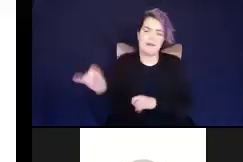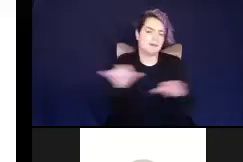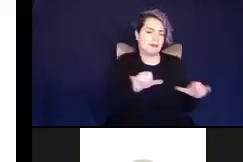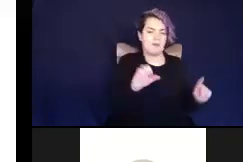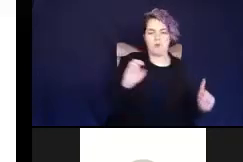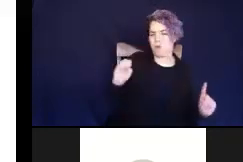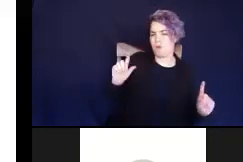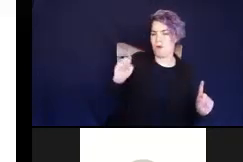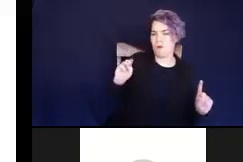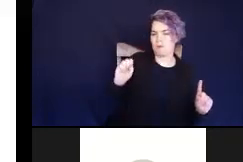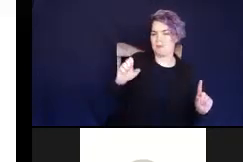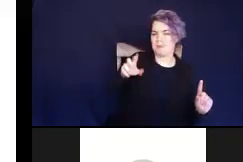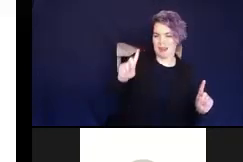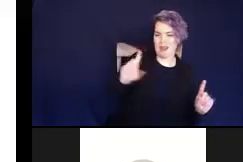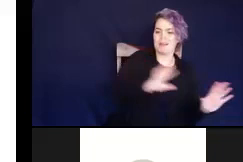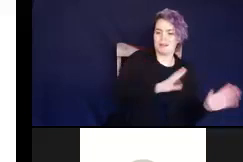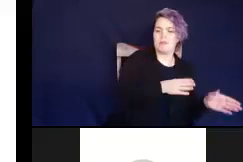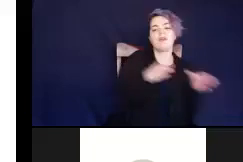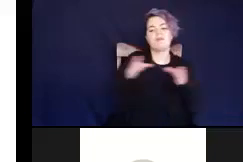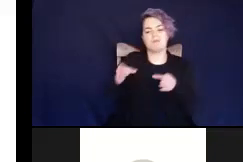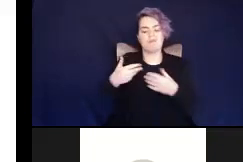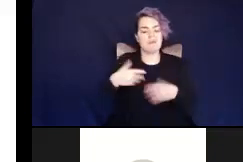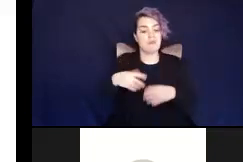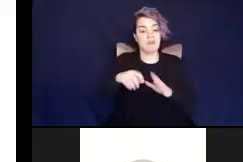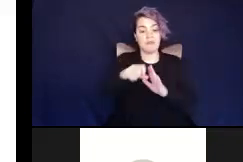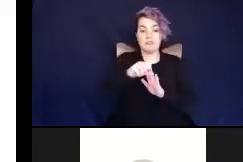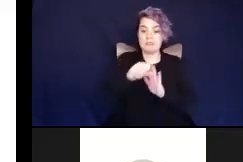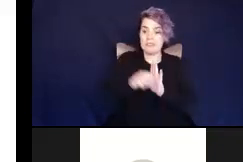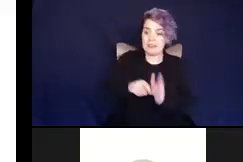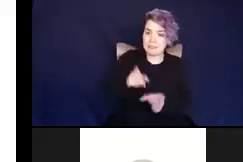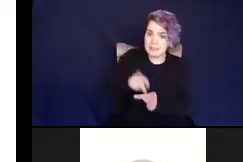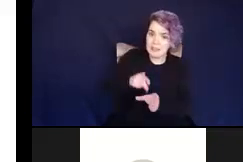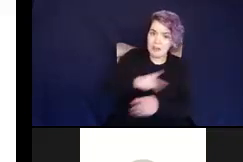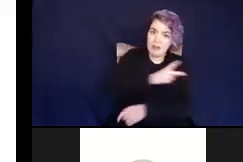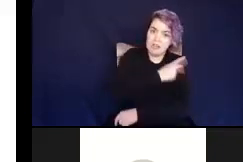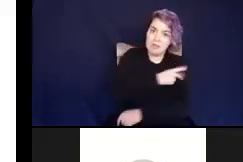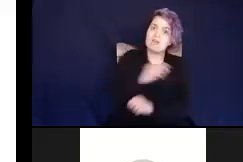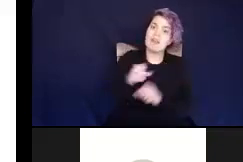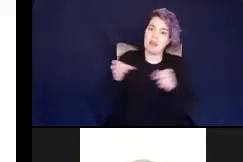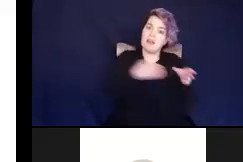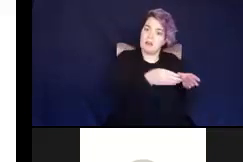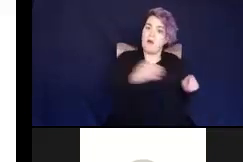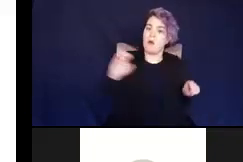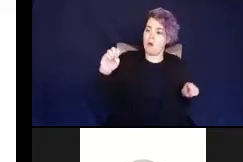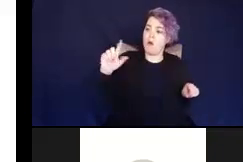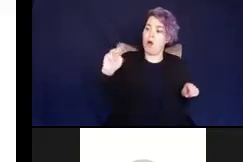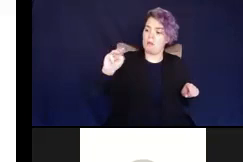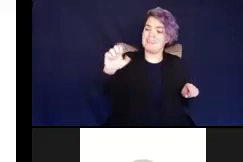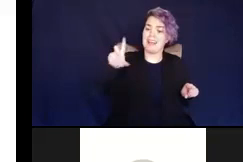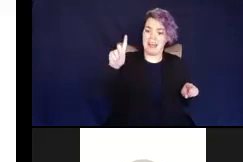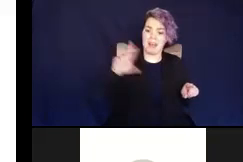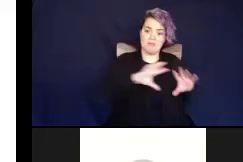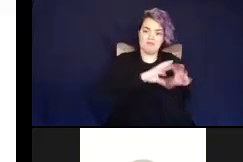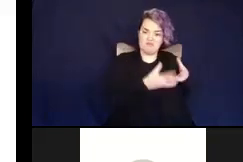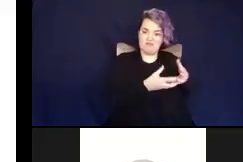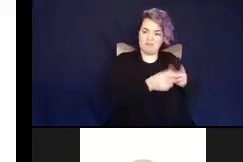state psychiatric hospitals, I think you can have Olmstead claims, but you can also have these,